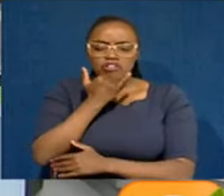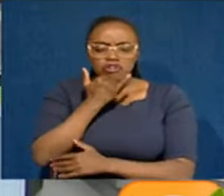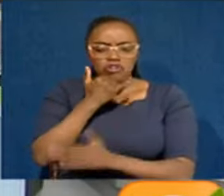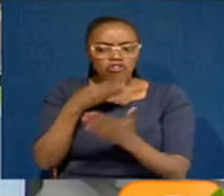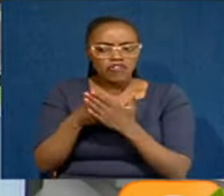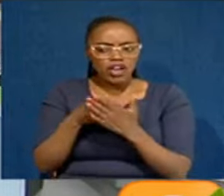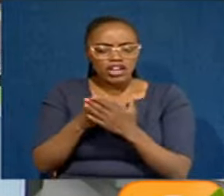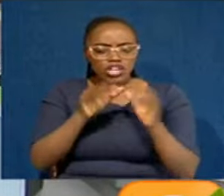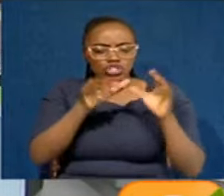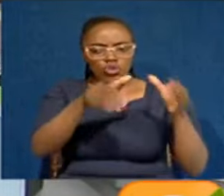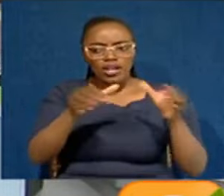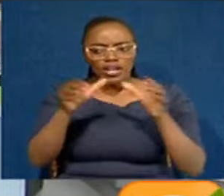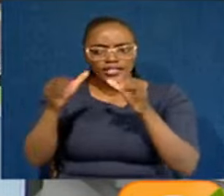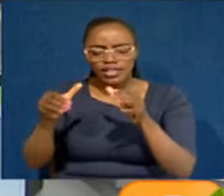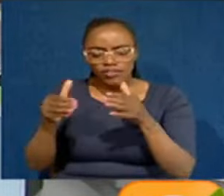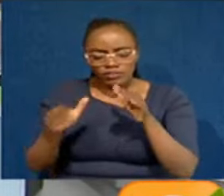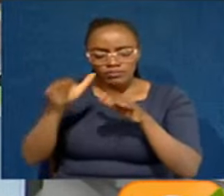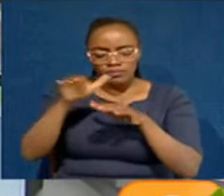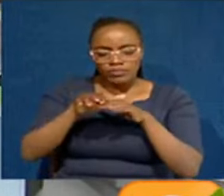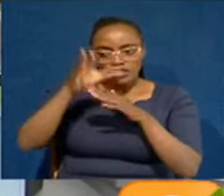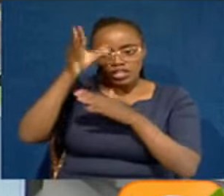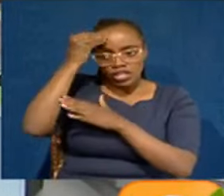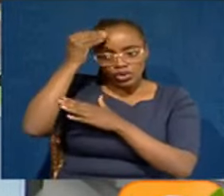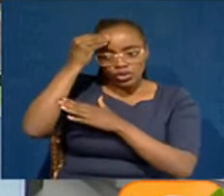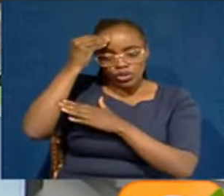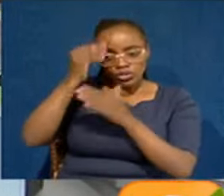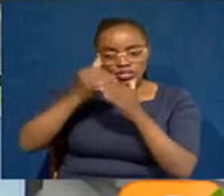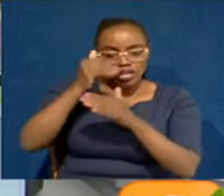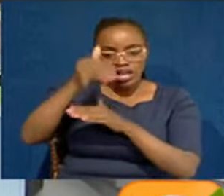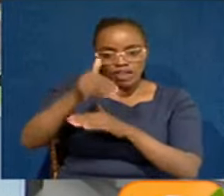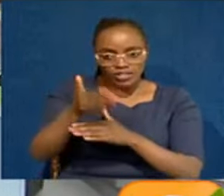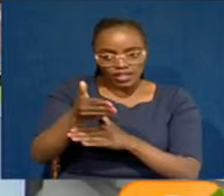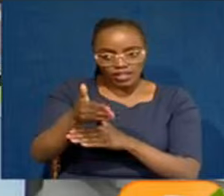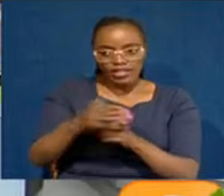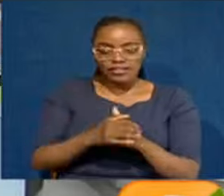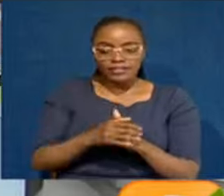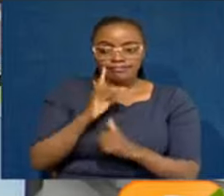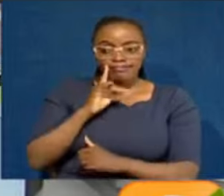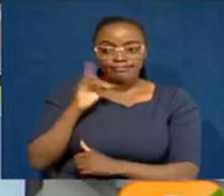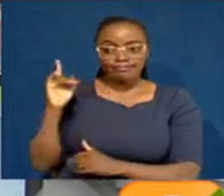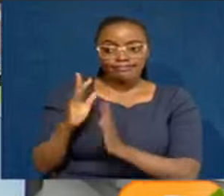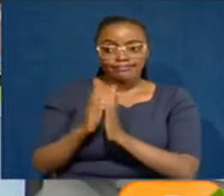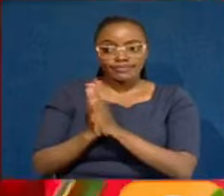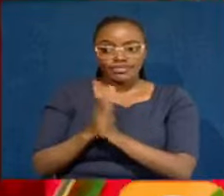financial bans, placing education out of their reach. Brenda Wanga reports.